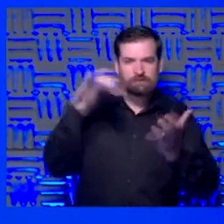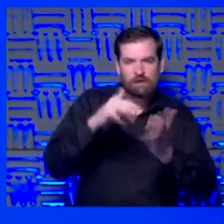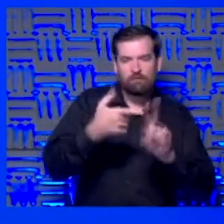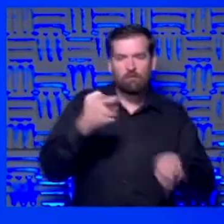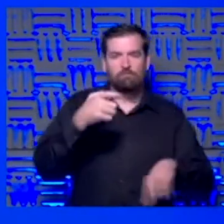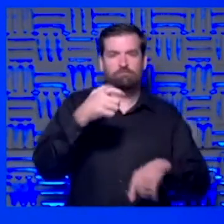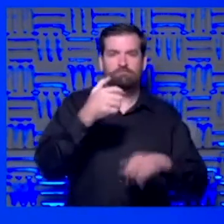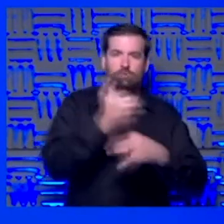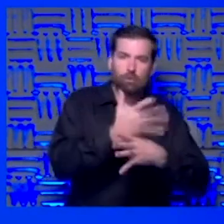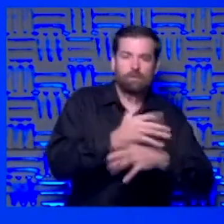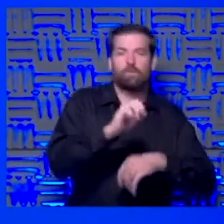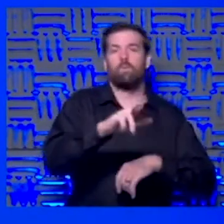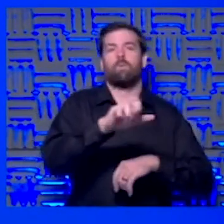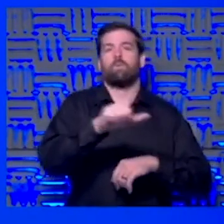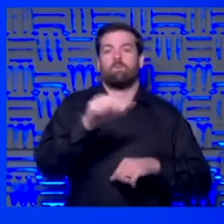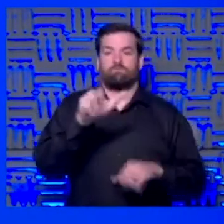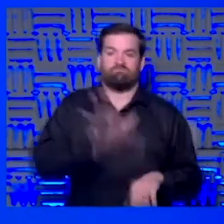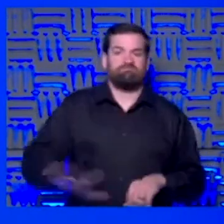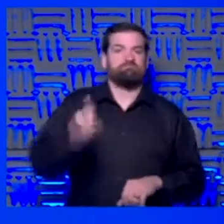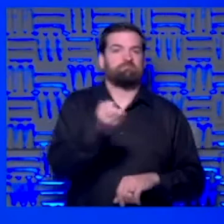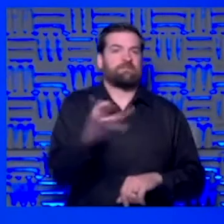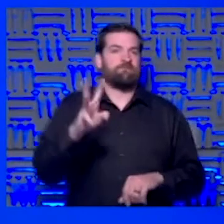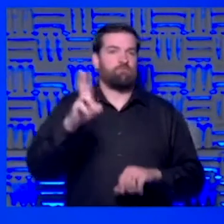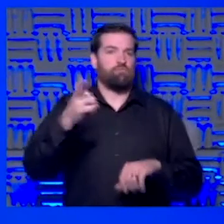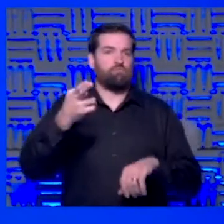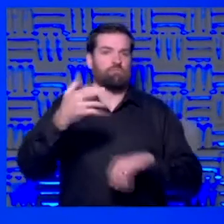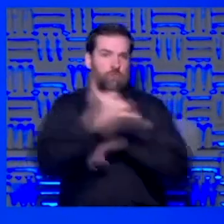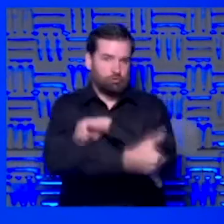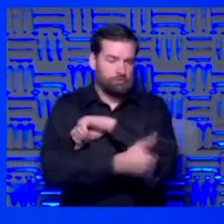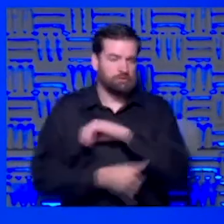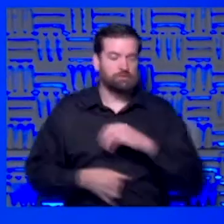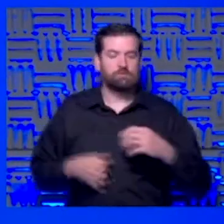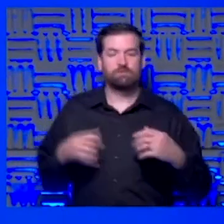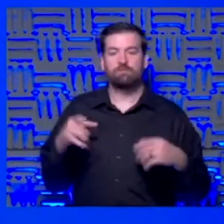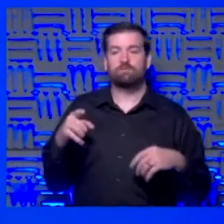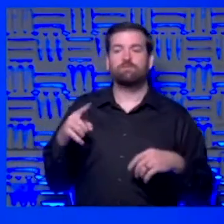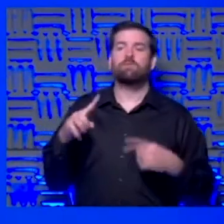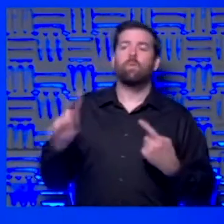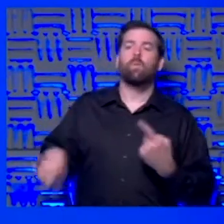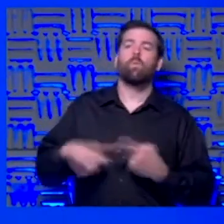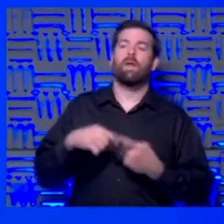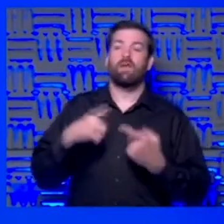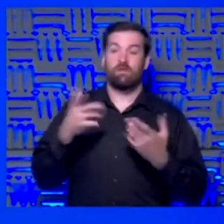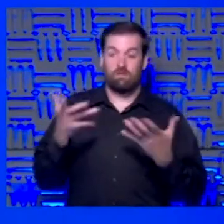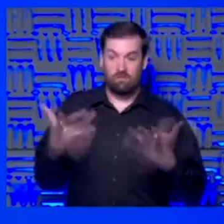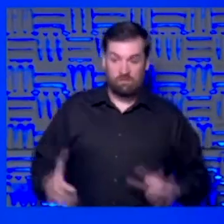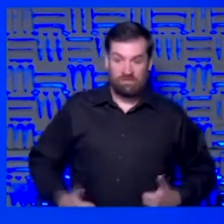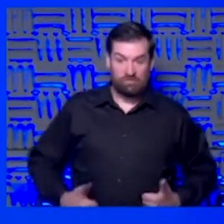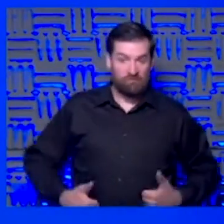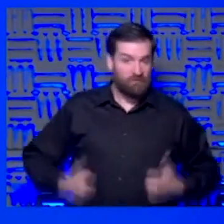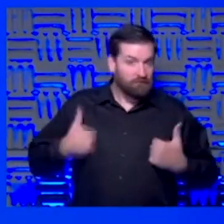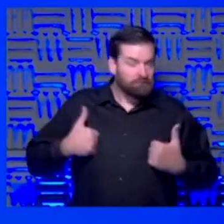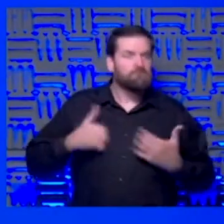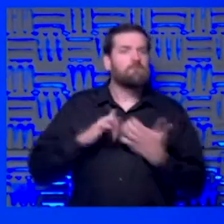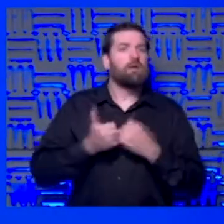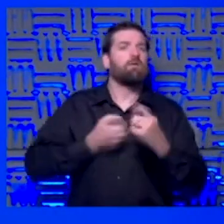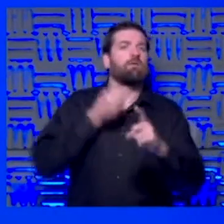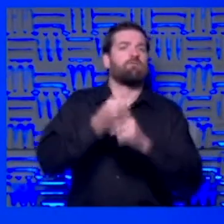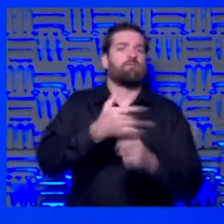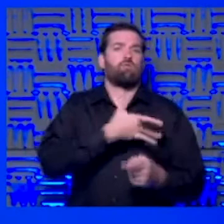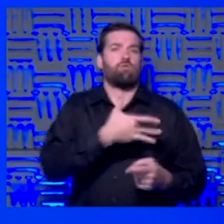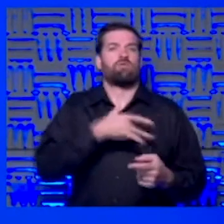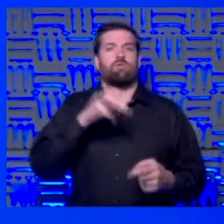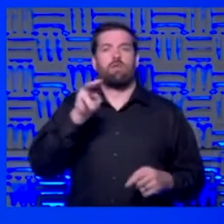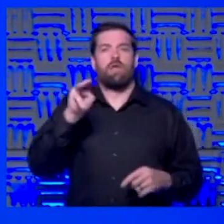multinational study looking at, well, what happens when people survive? How does it affect their heart? We know that there's